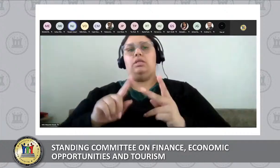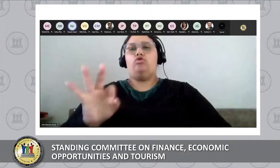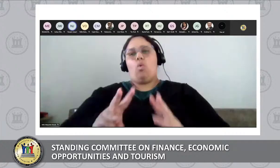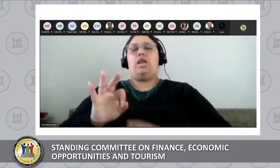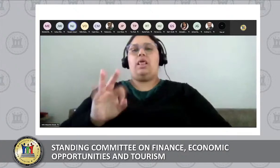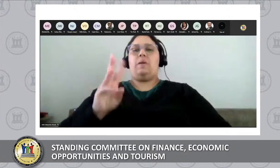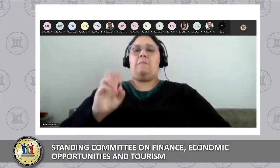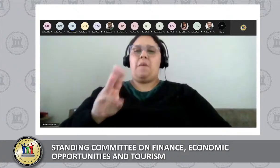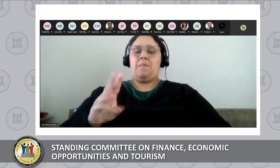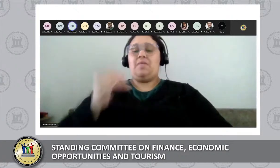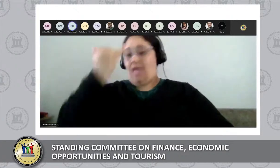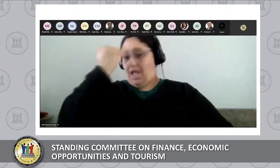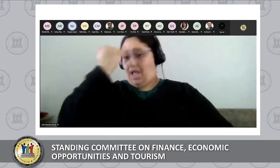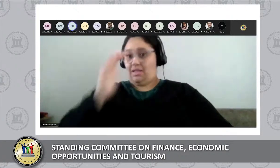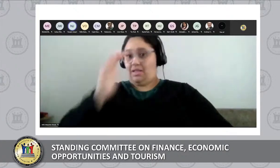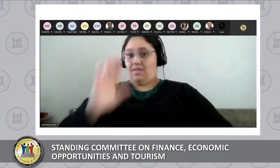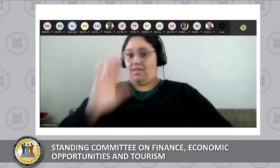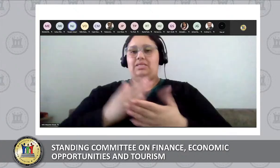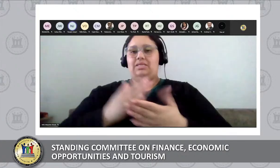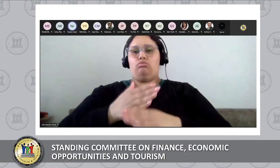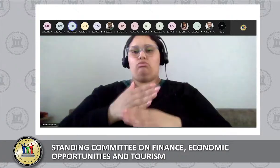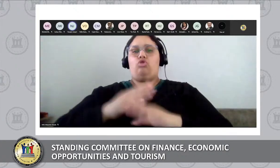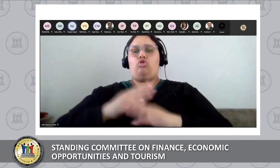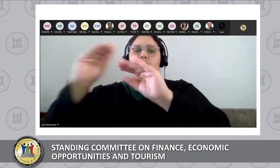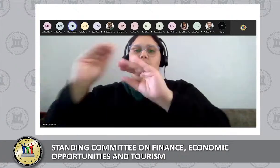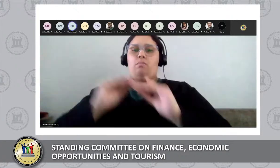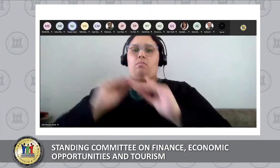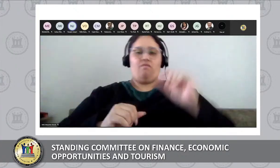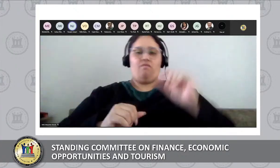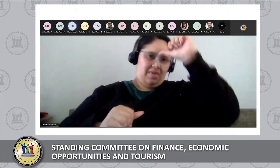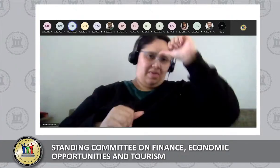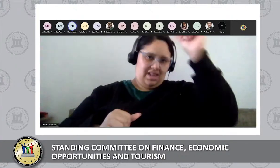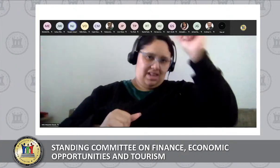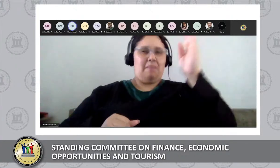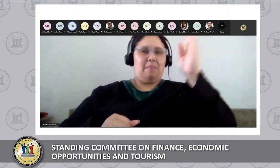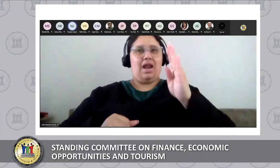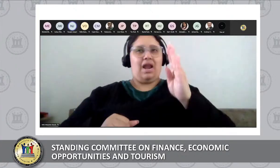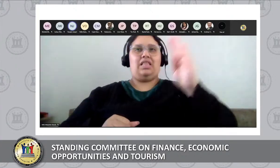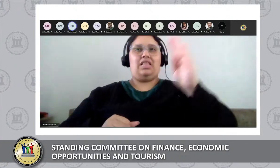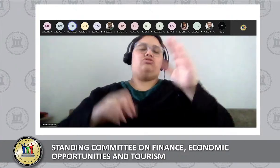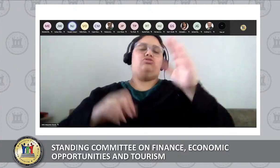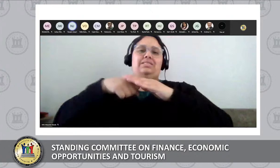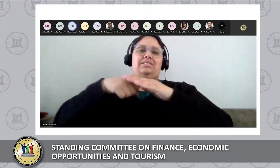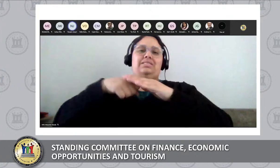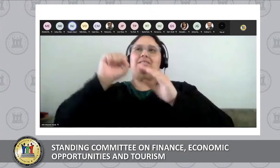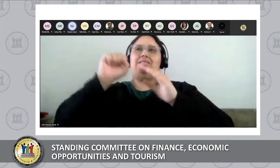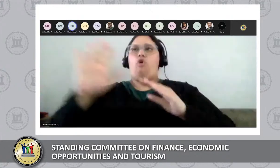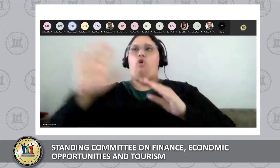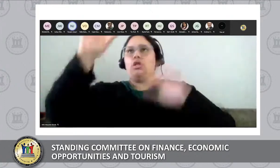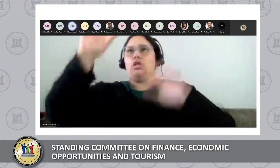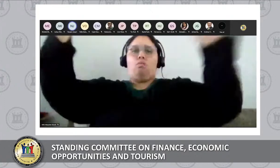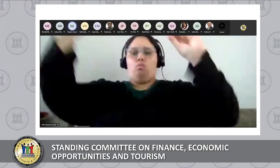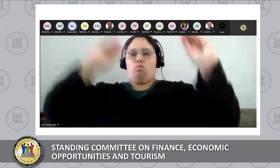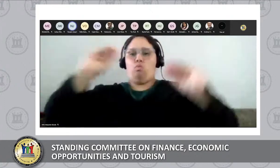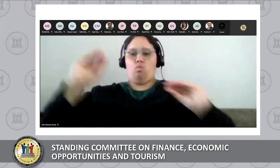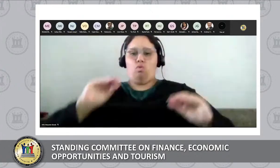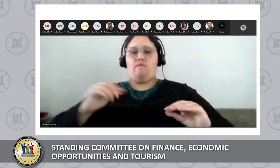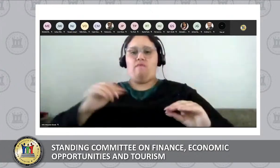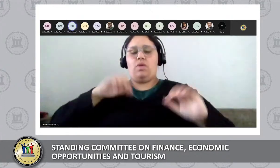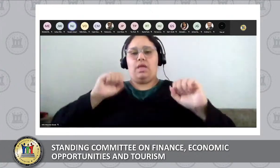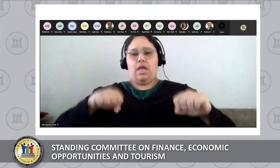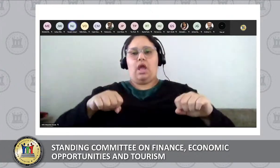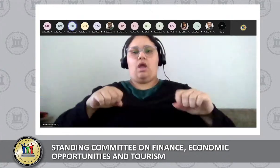to move some of those jobs back from India, Bangladesh, and the subcontinent so that we